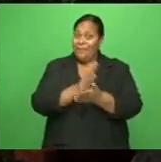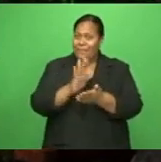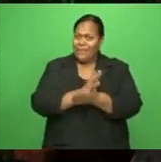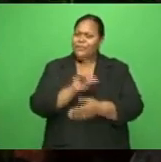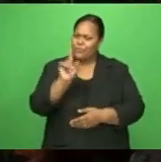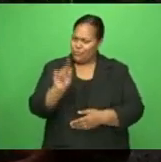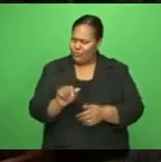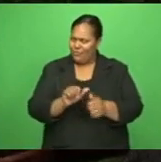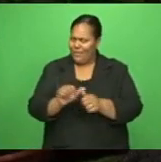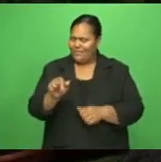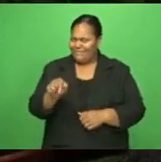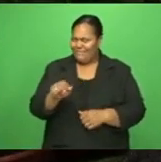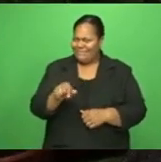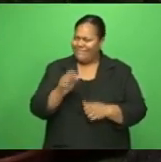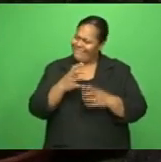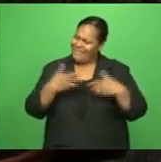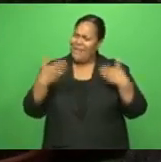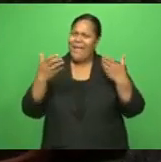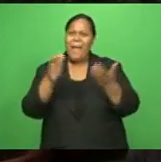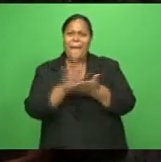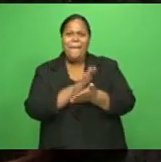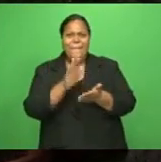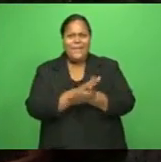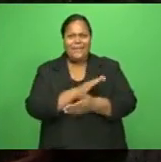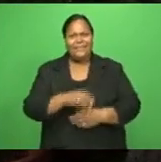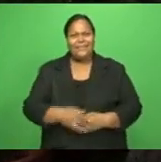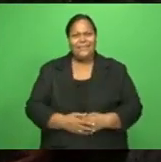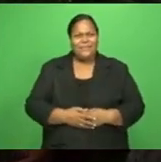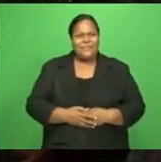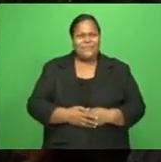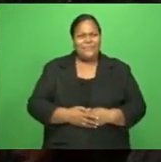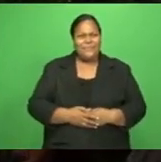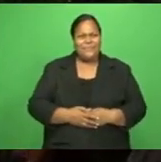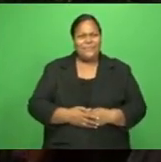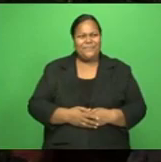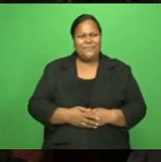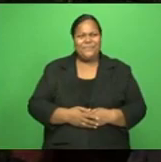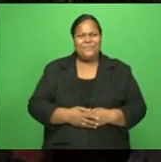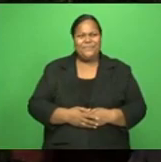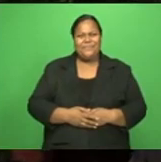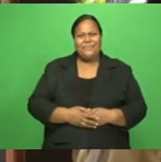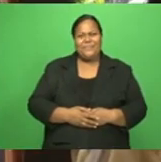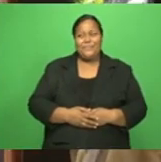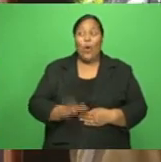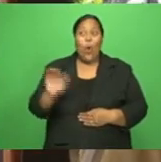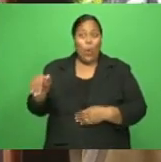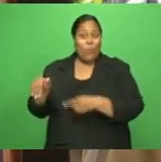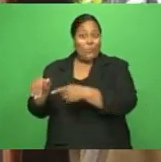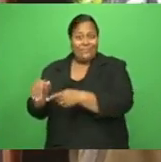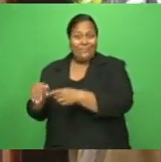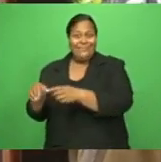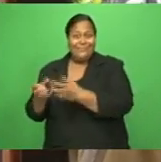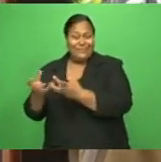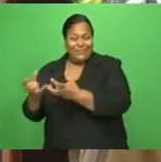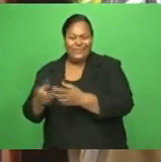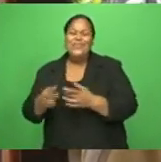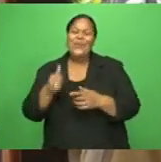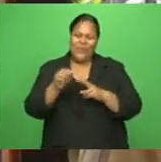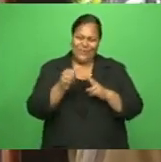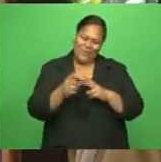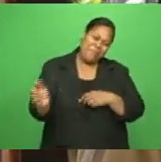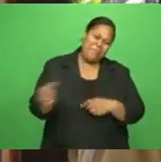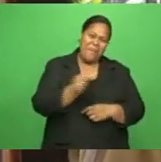Not only stirring up the pots at home, so they can do it over here again. The resort has more